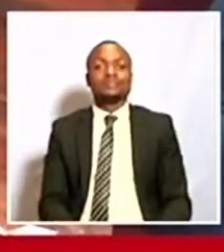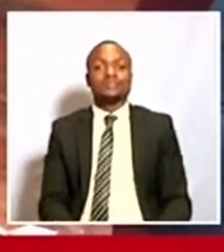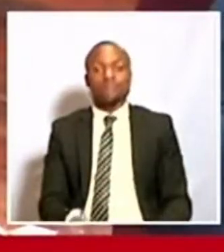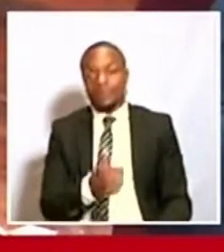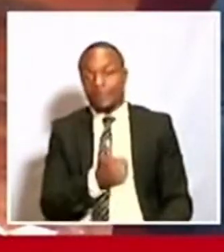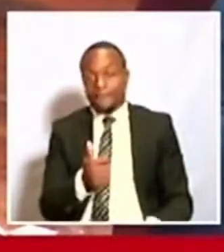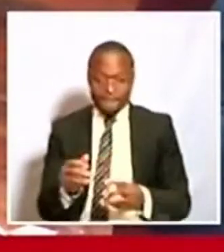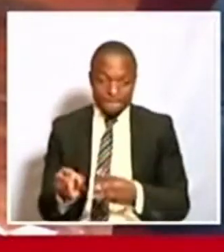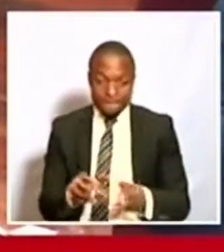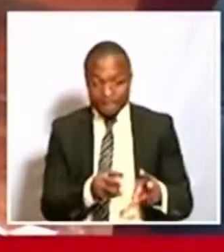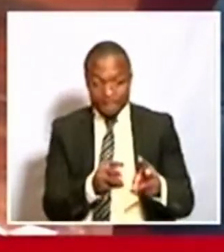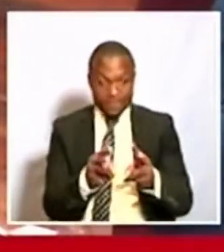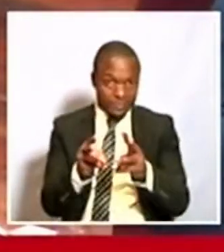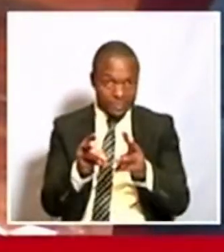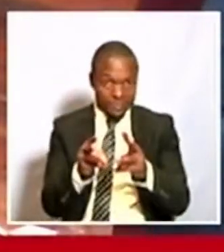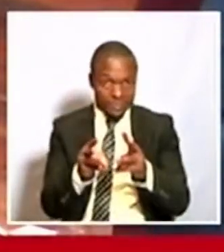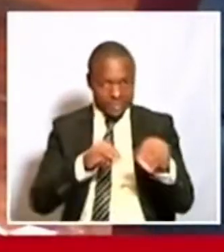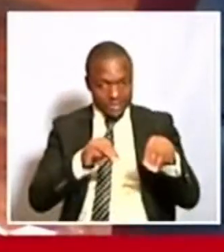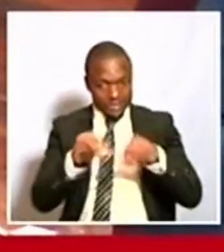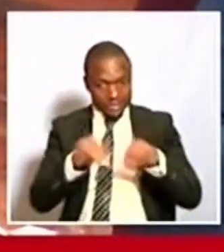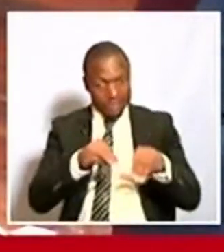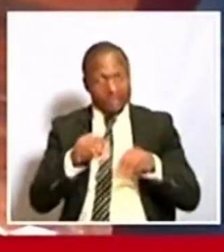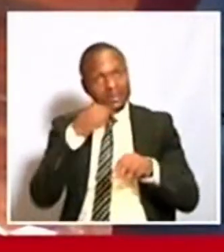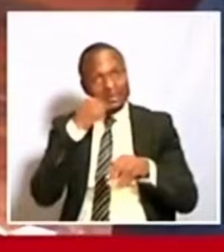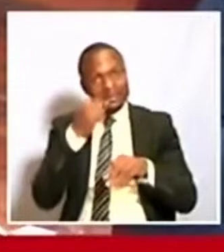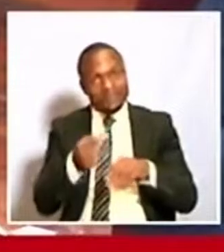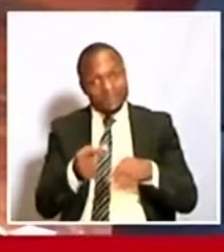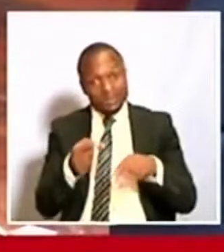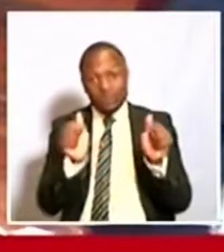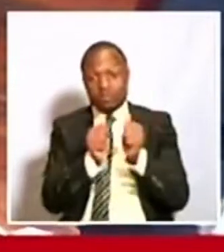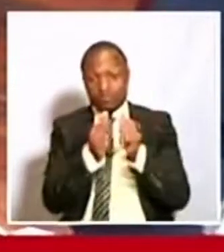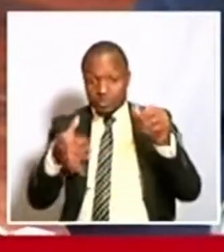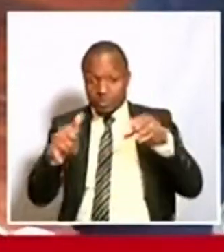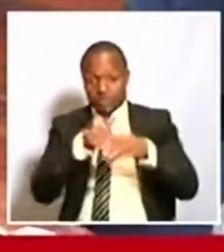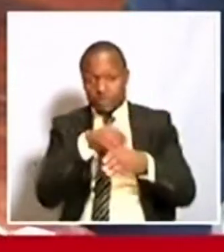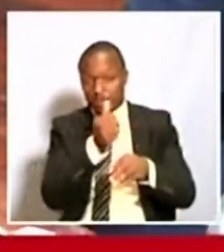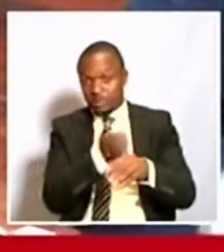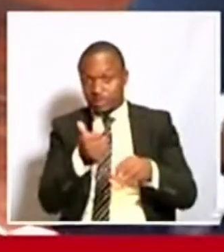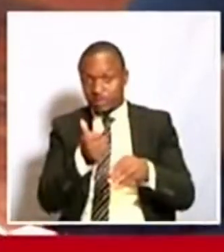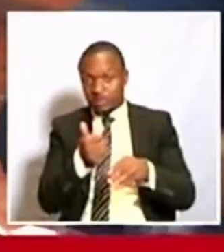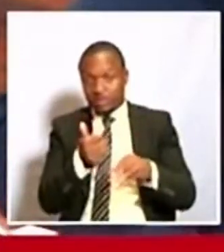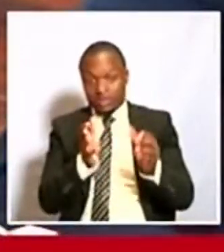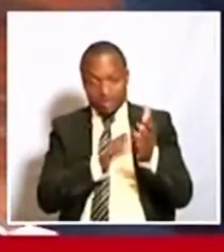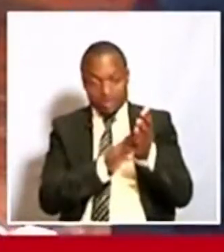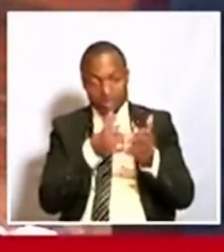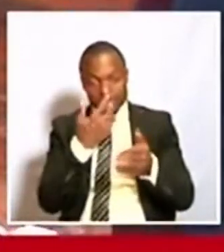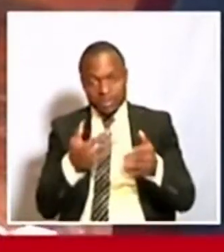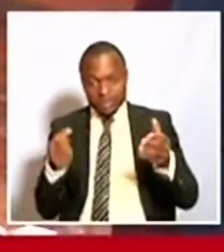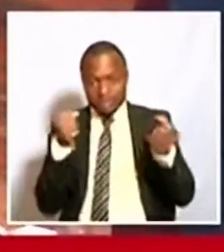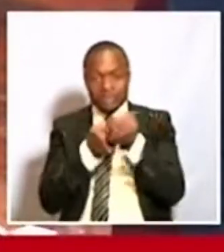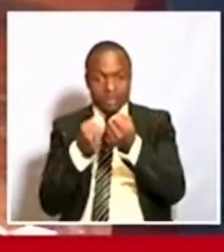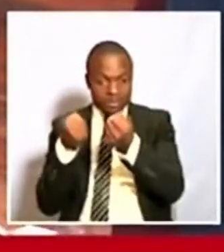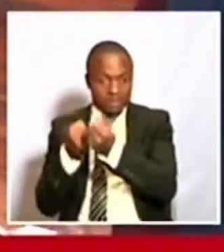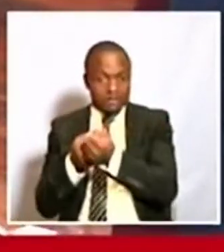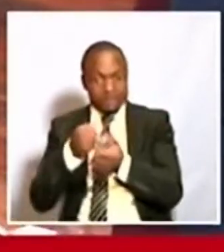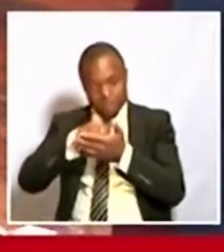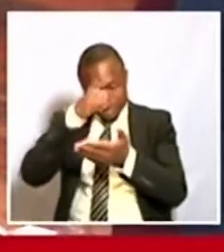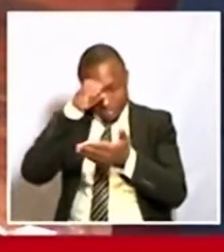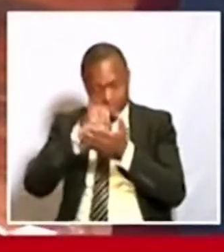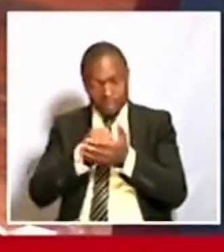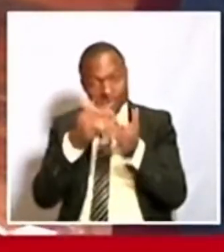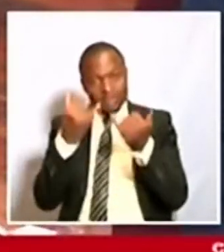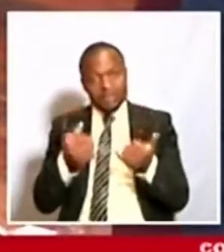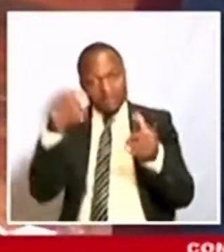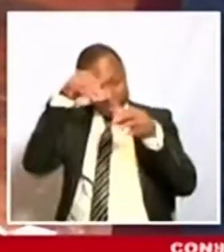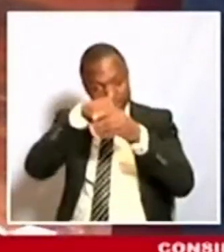Remedial measure: management wishes to state that with the inclusion of other school requirements in the sponsorship, students are now in school.